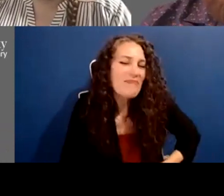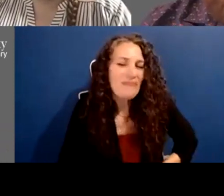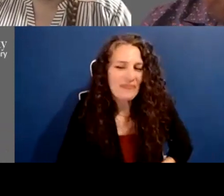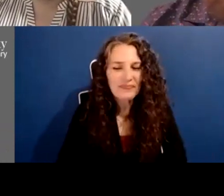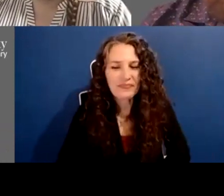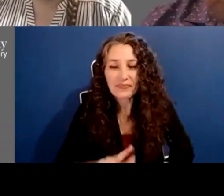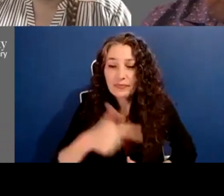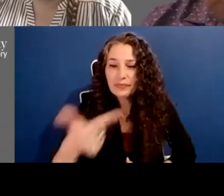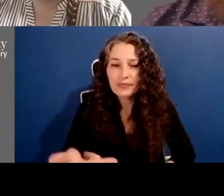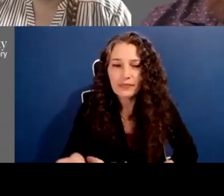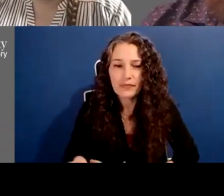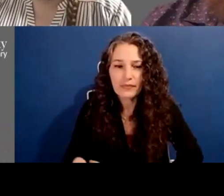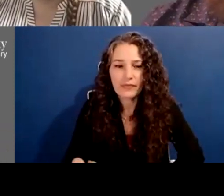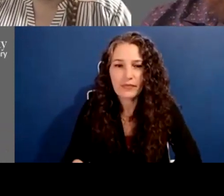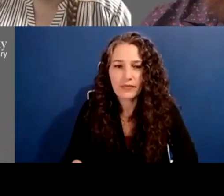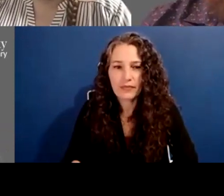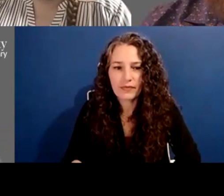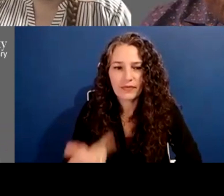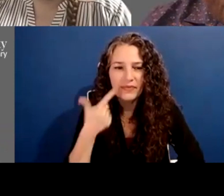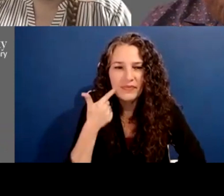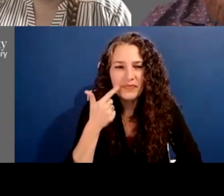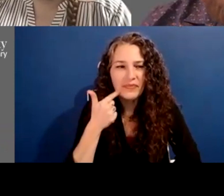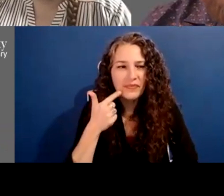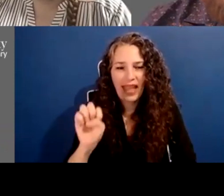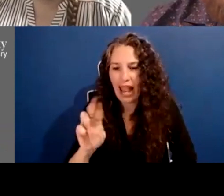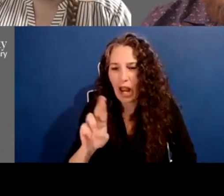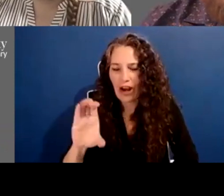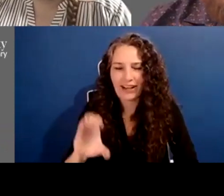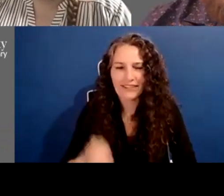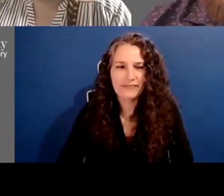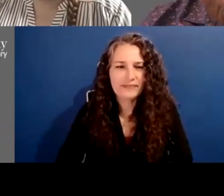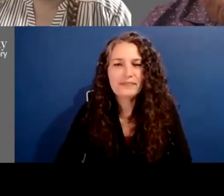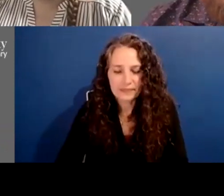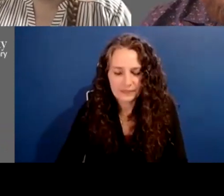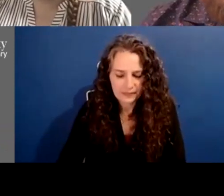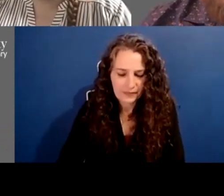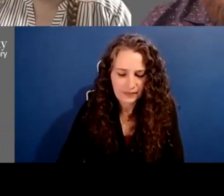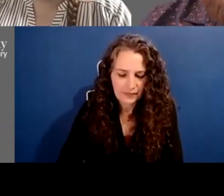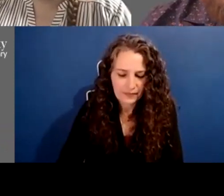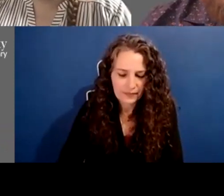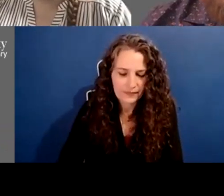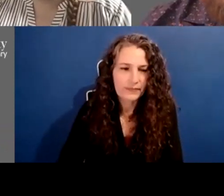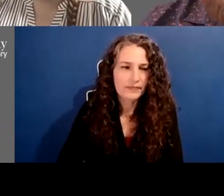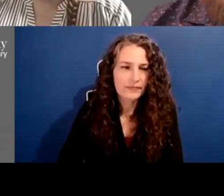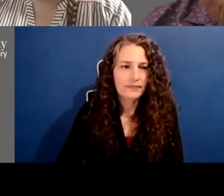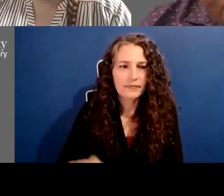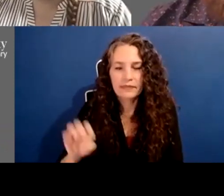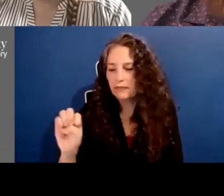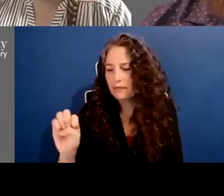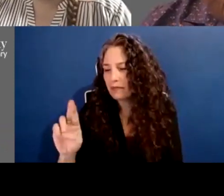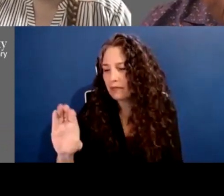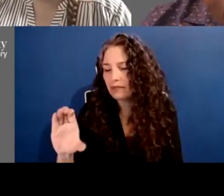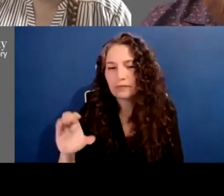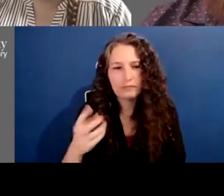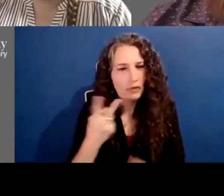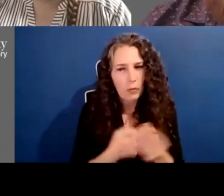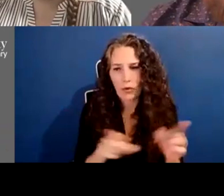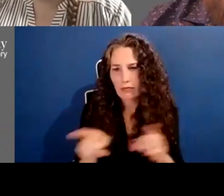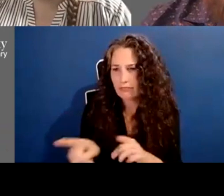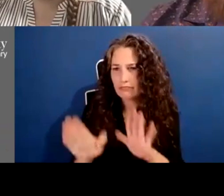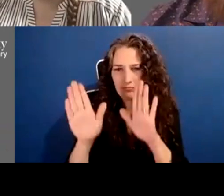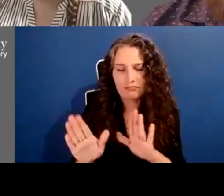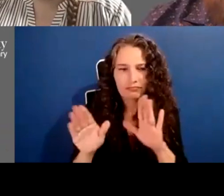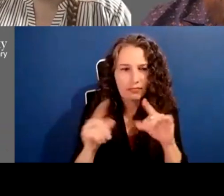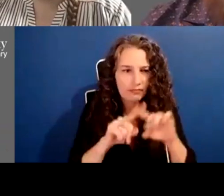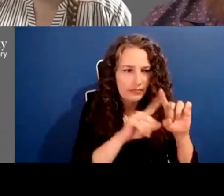it back to, to Eric, I think. Yep. Both fantastic answers. Lots and lots of skills to